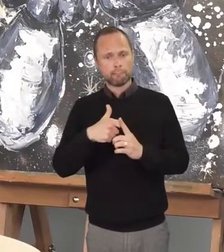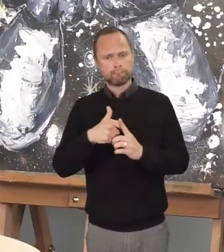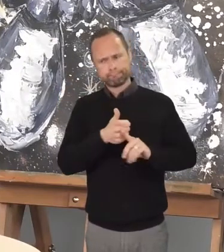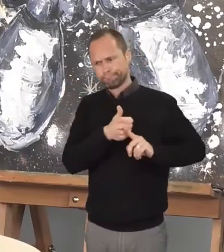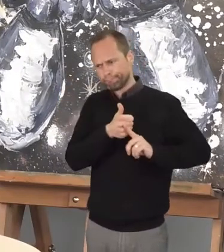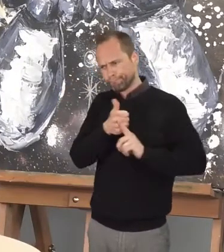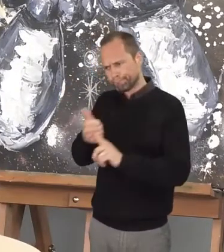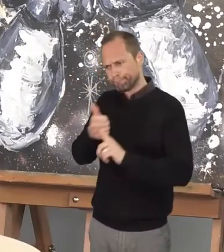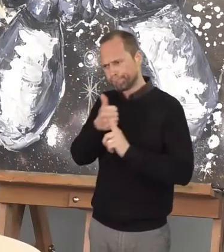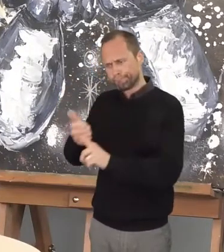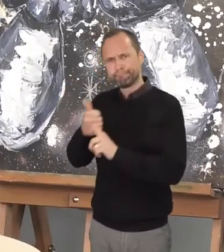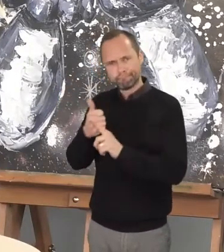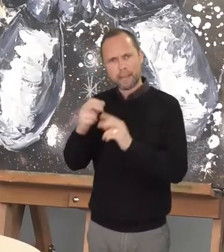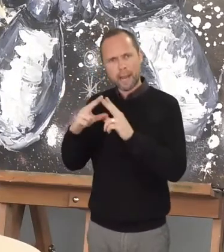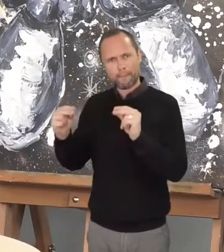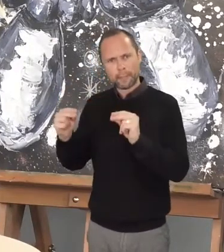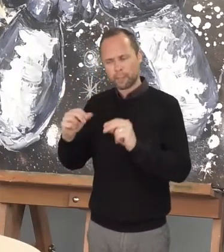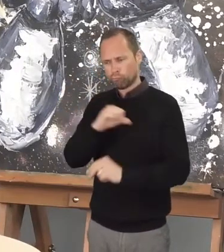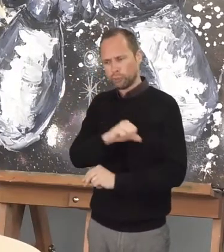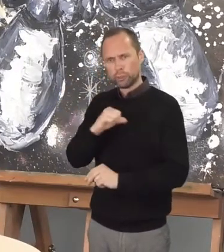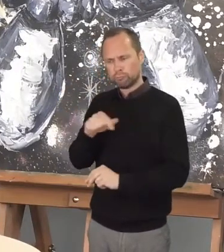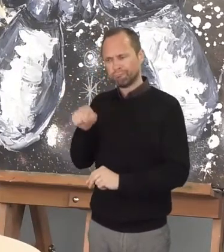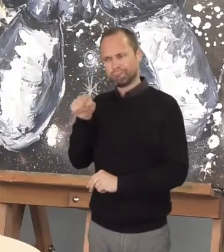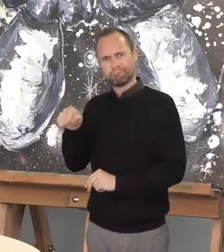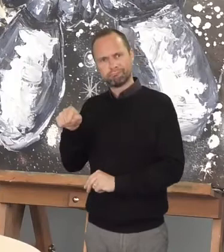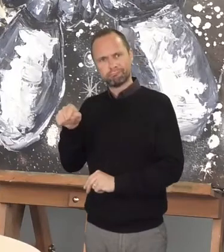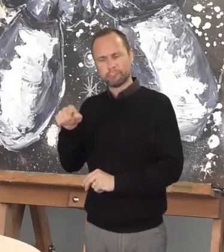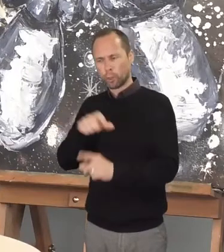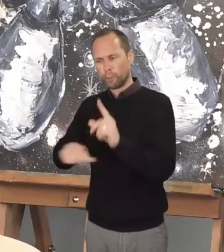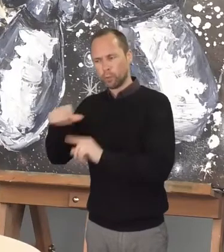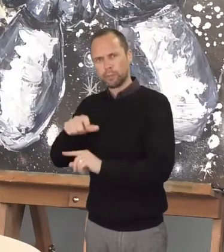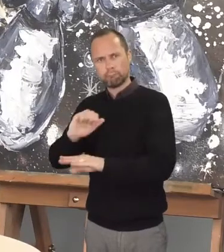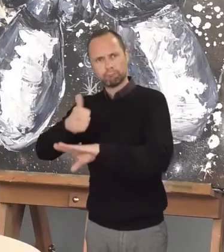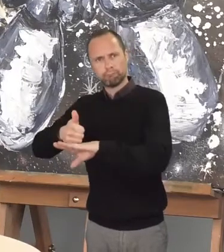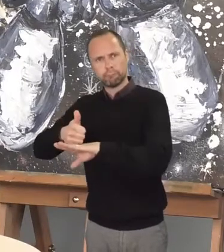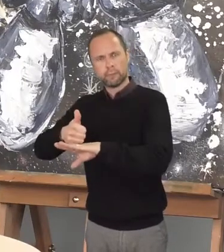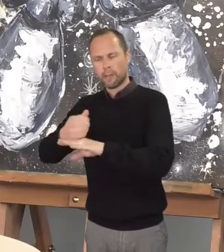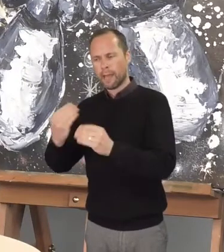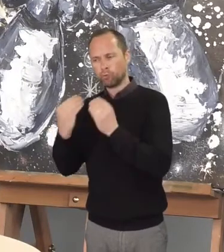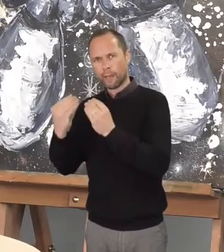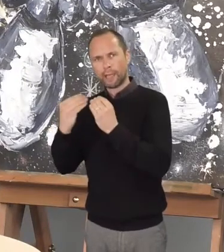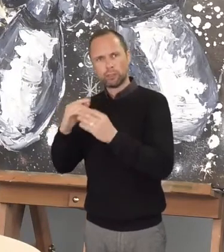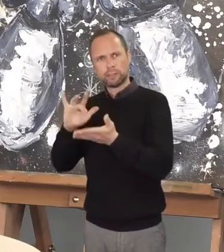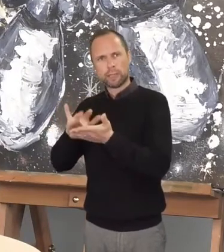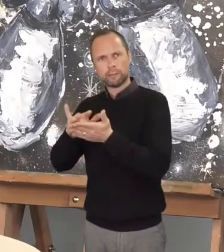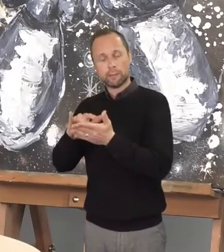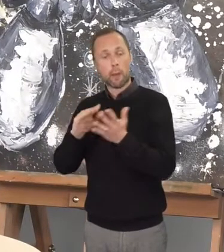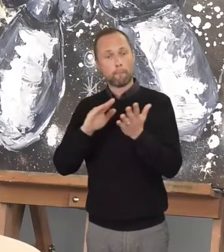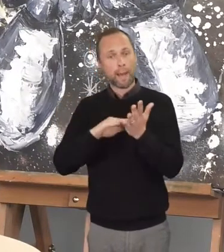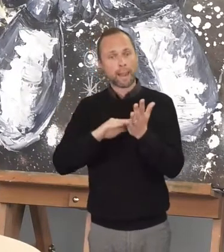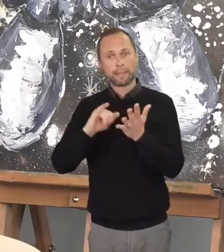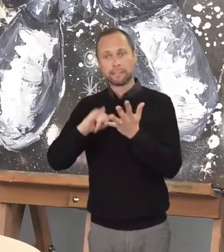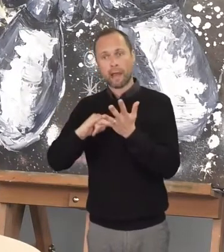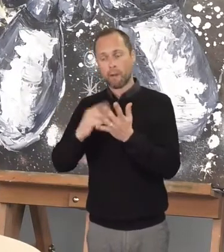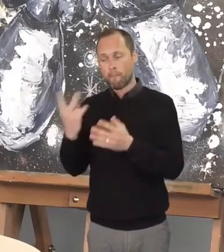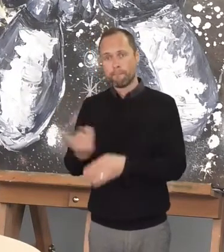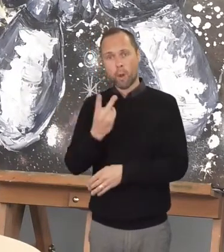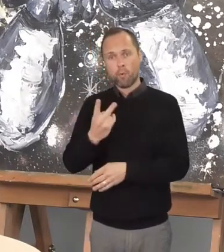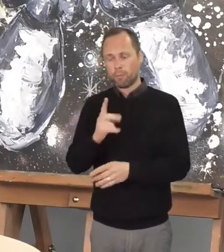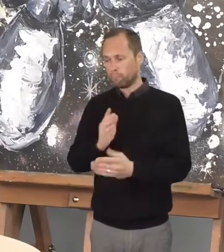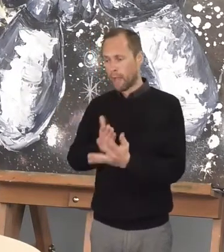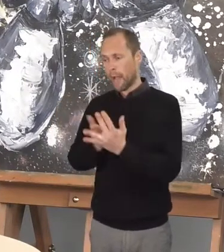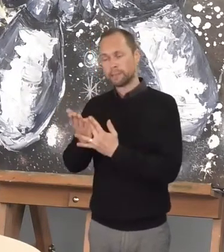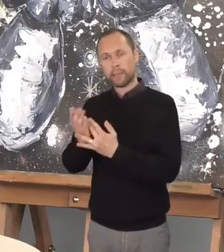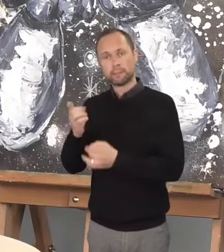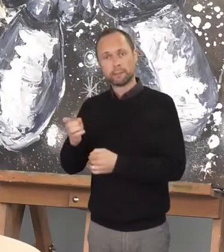with Christians in Lebanon who were running an education centre, which Malik and Sarah were able to access. They started catching up on their